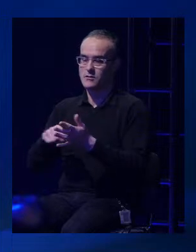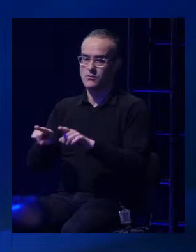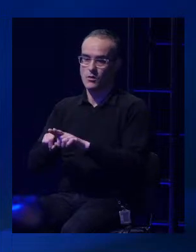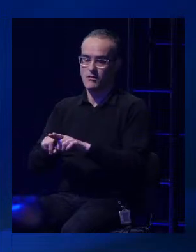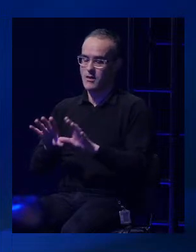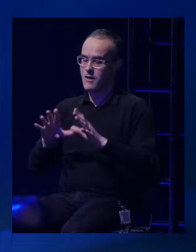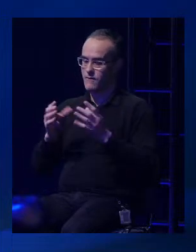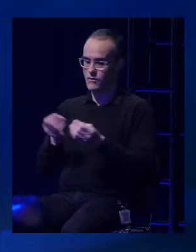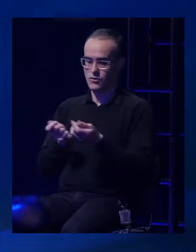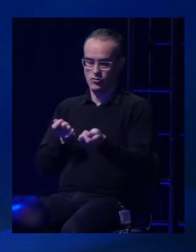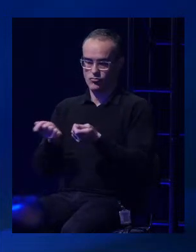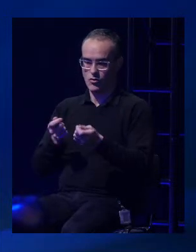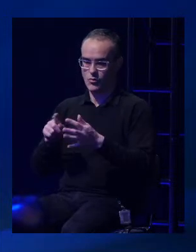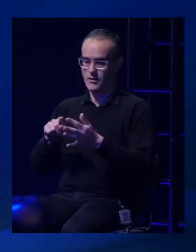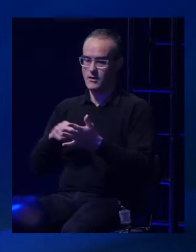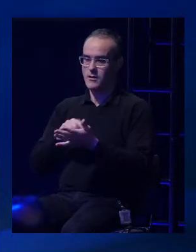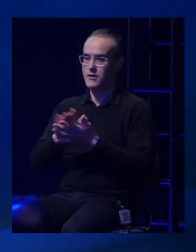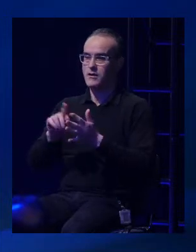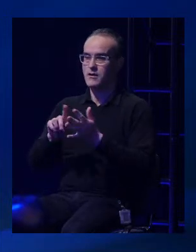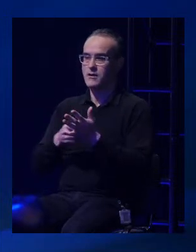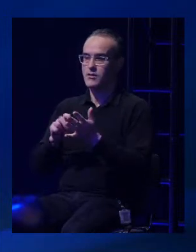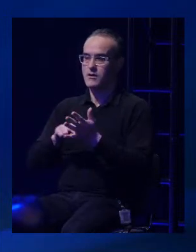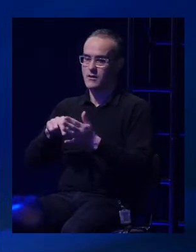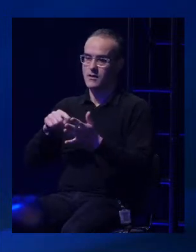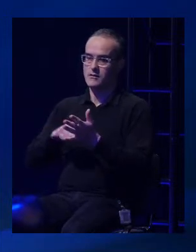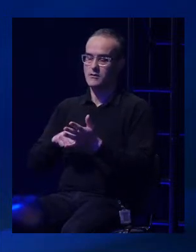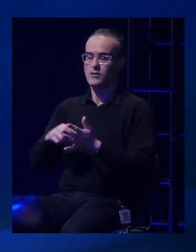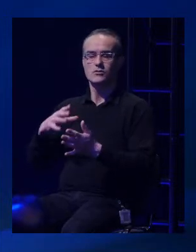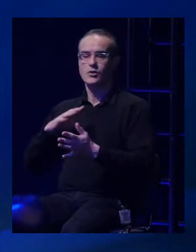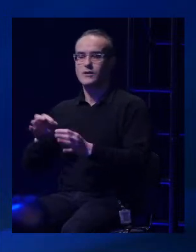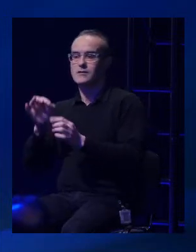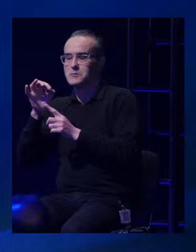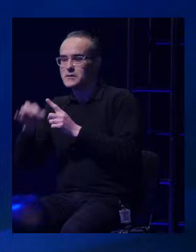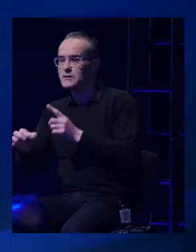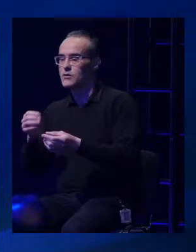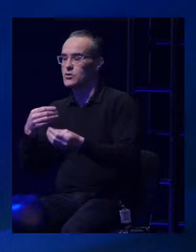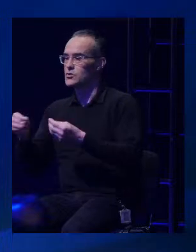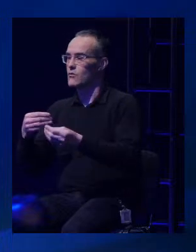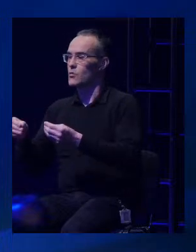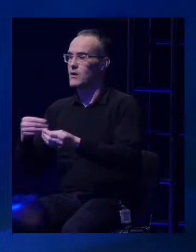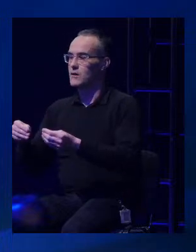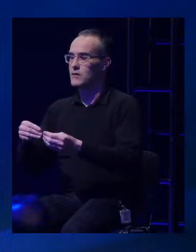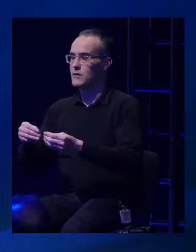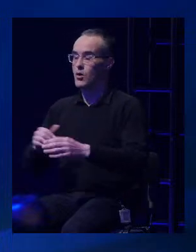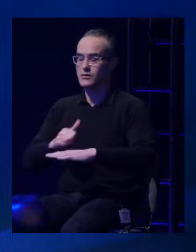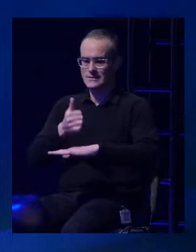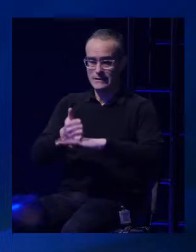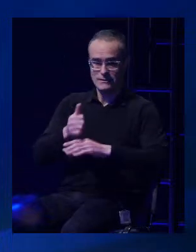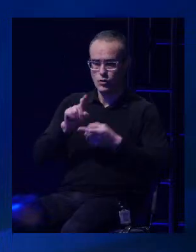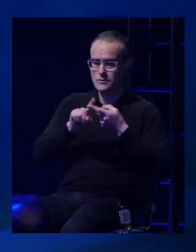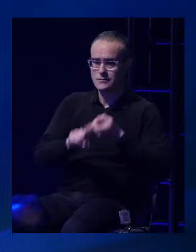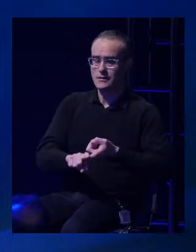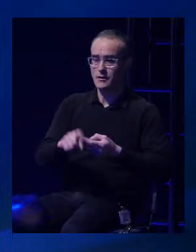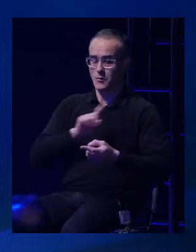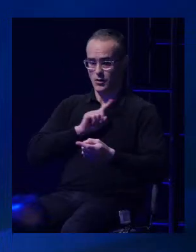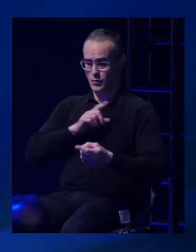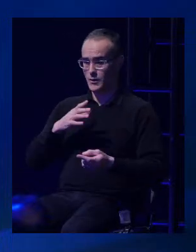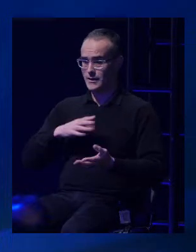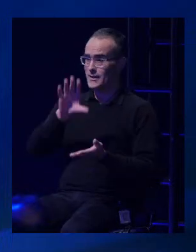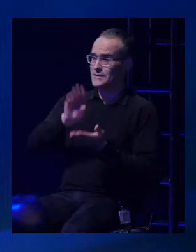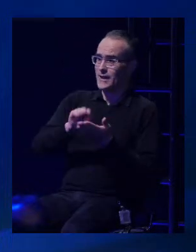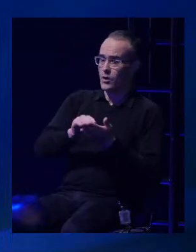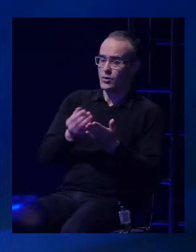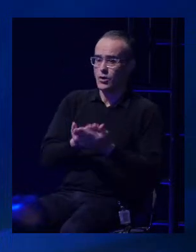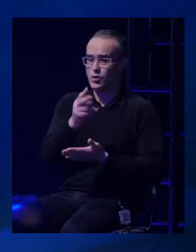Ethernet, so you don't need to have dedicated software. You're never in a stuck situation on set where you need to suddenly download a new version